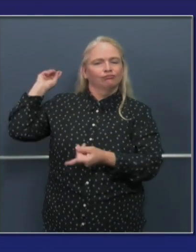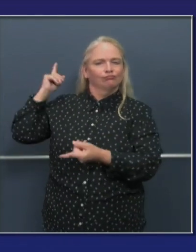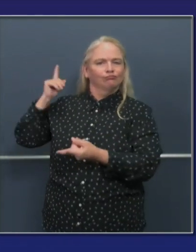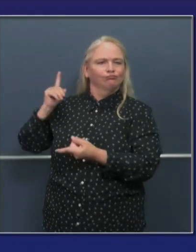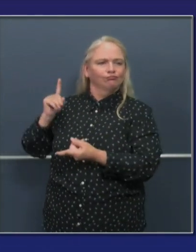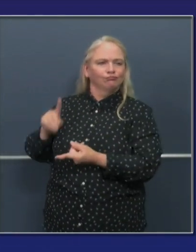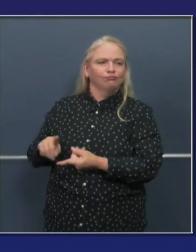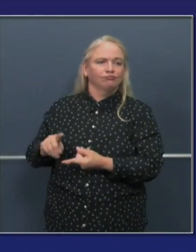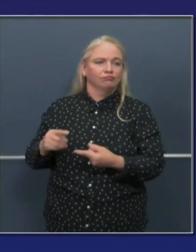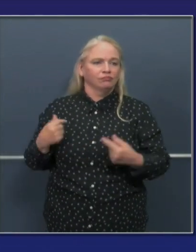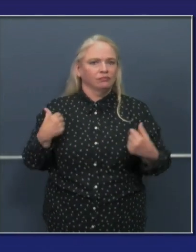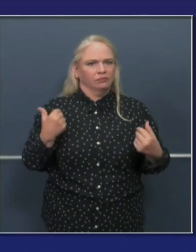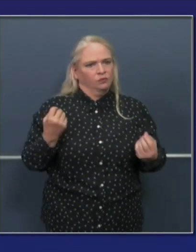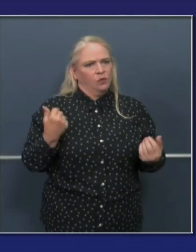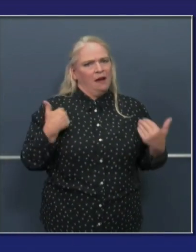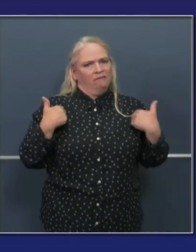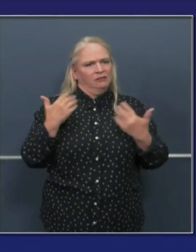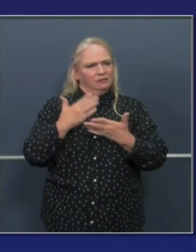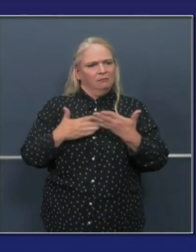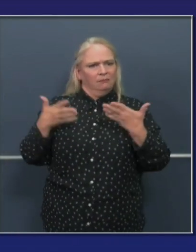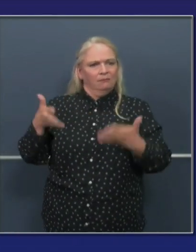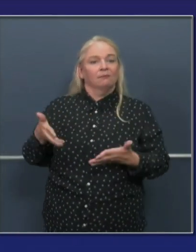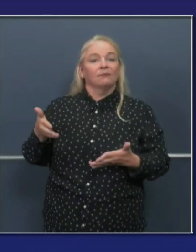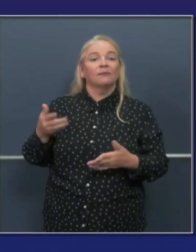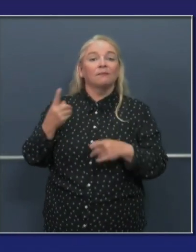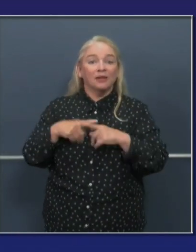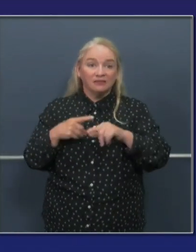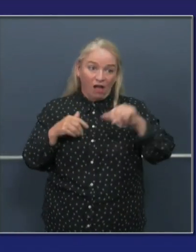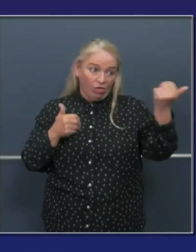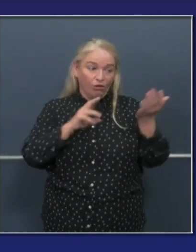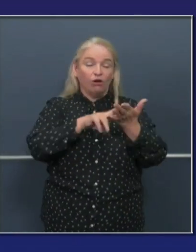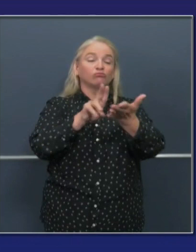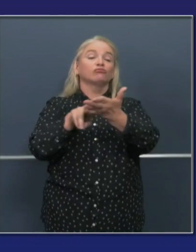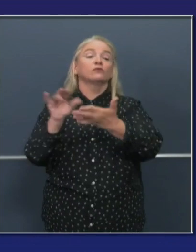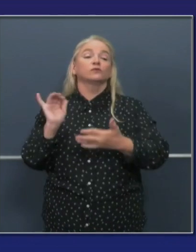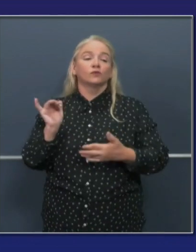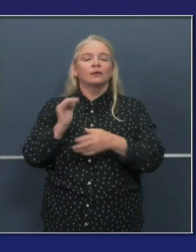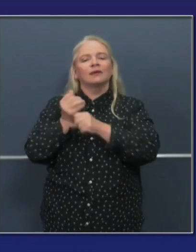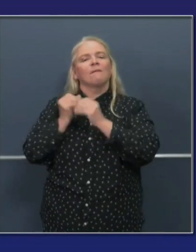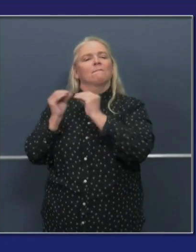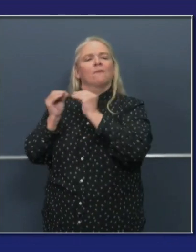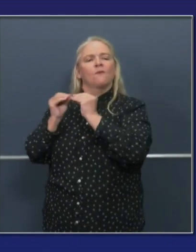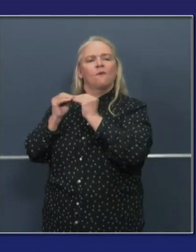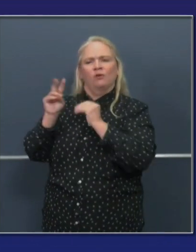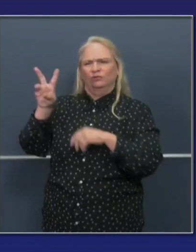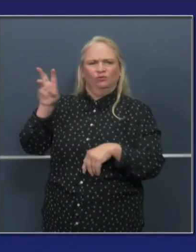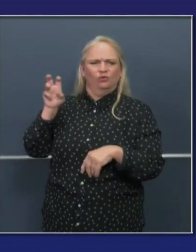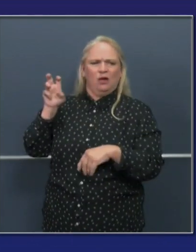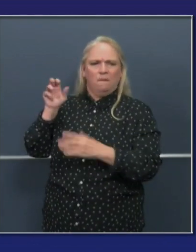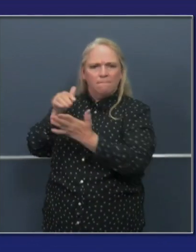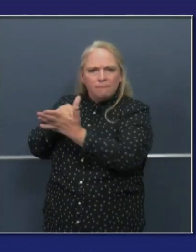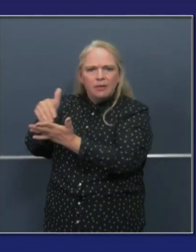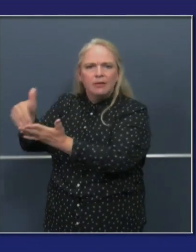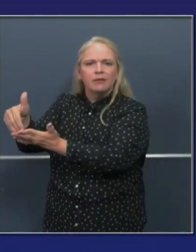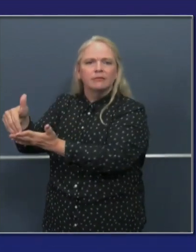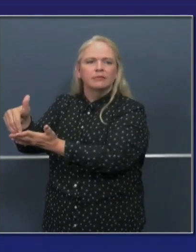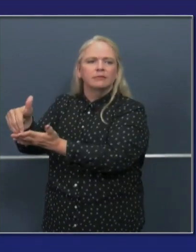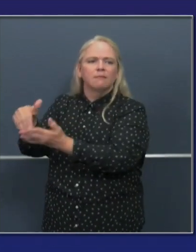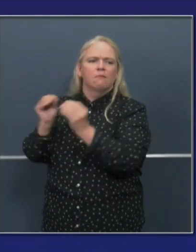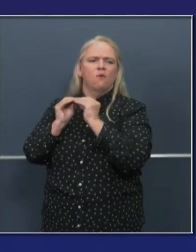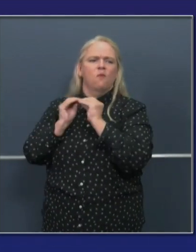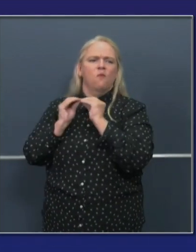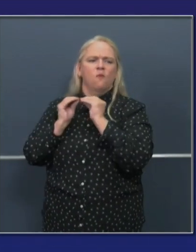were able to put together, distribute 200 additional million procedure masks beyond what we had in inventory. You see that